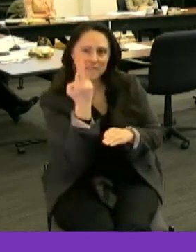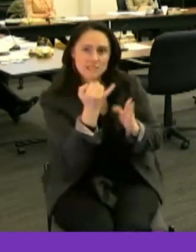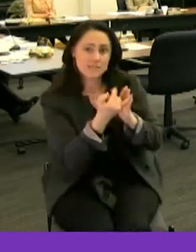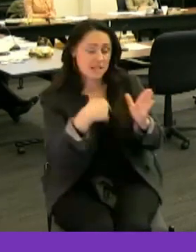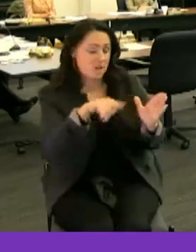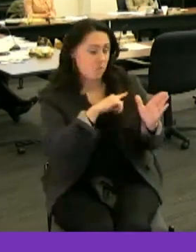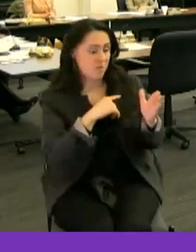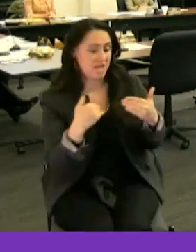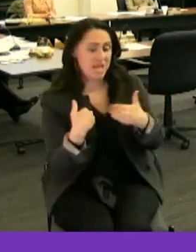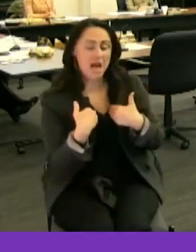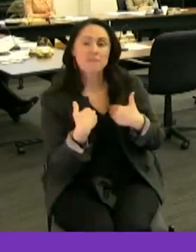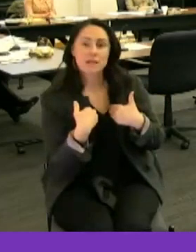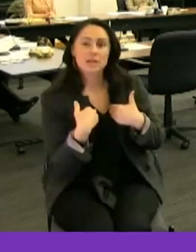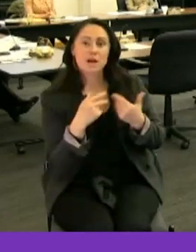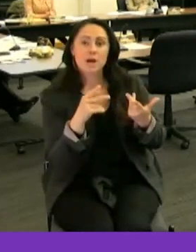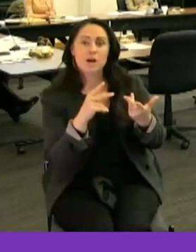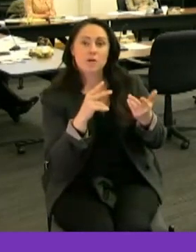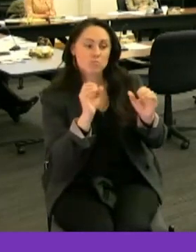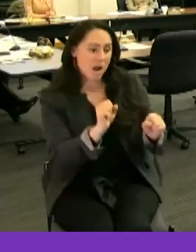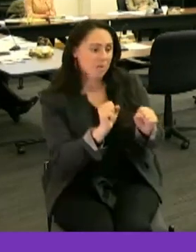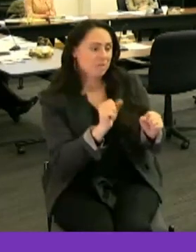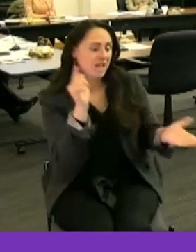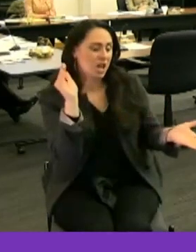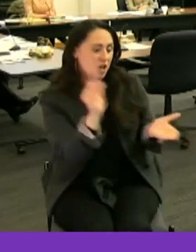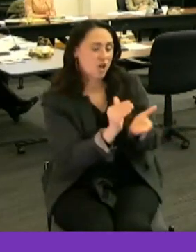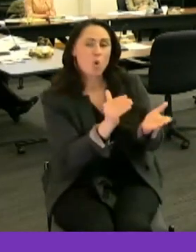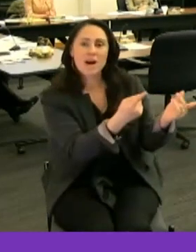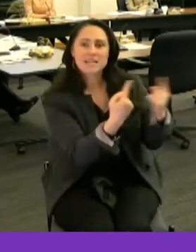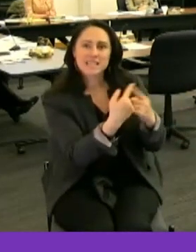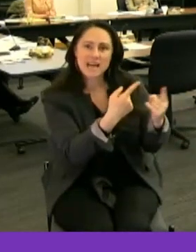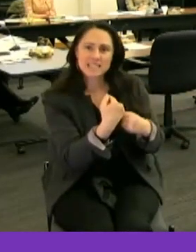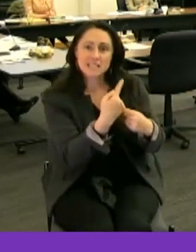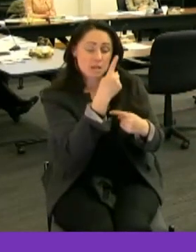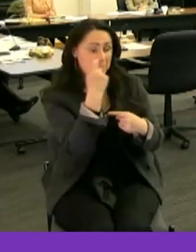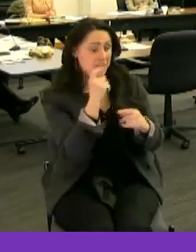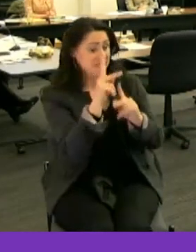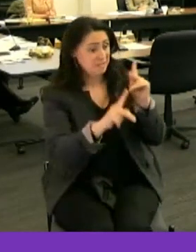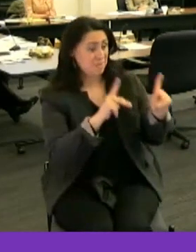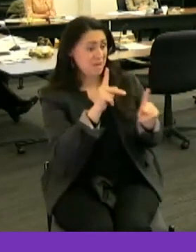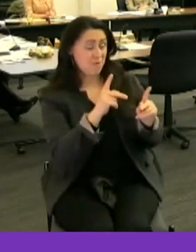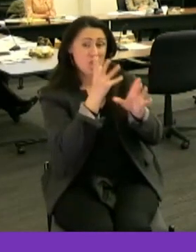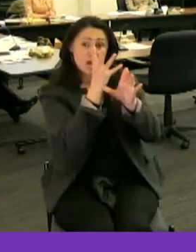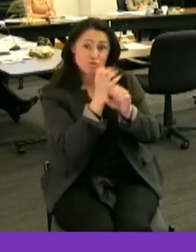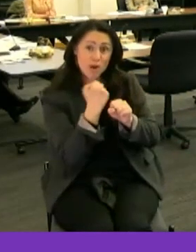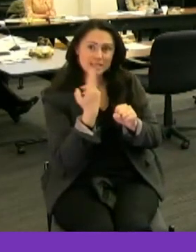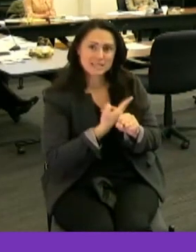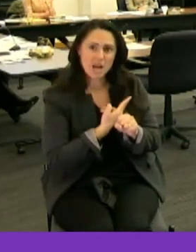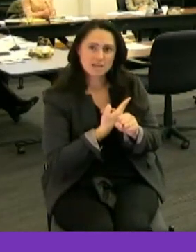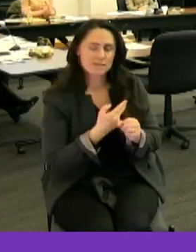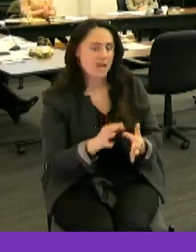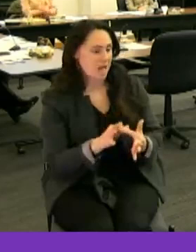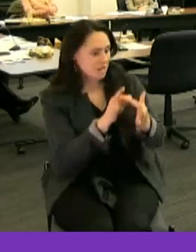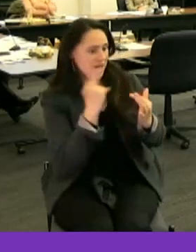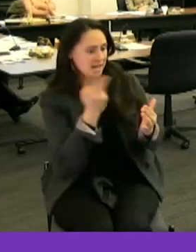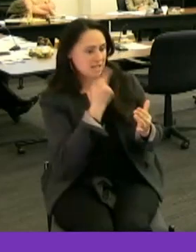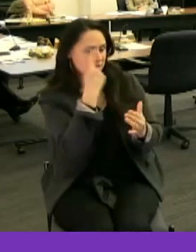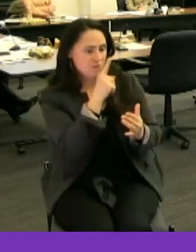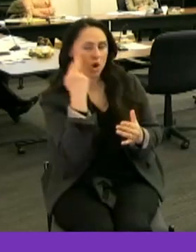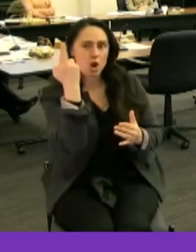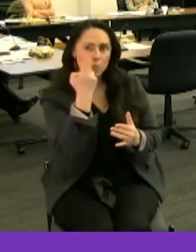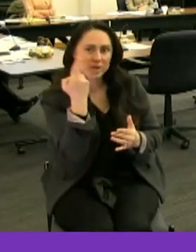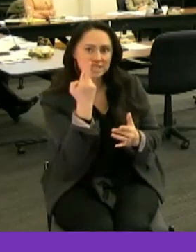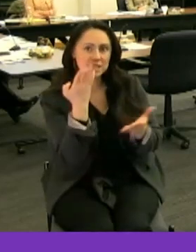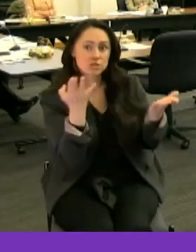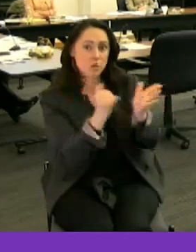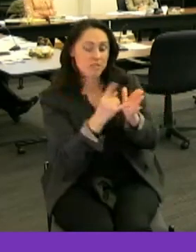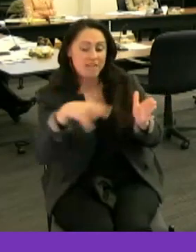that we have probably a low attendance, if anything, is because people trust us and elect us for a reason so